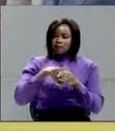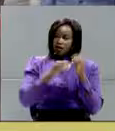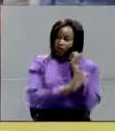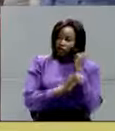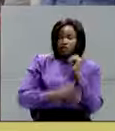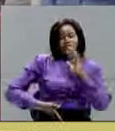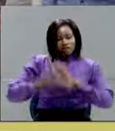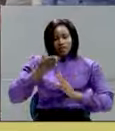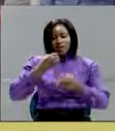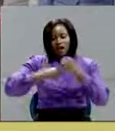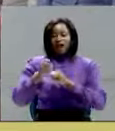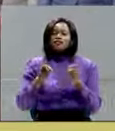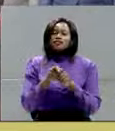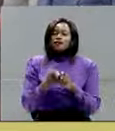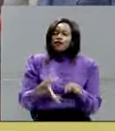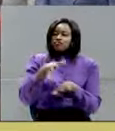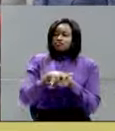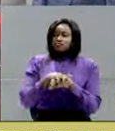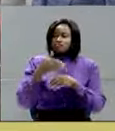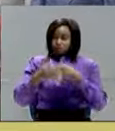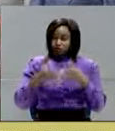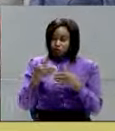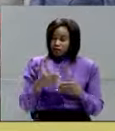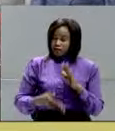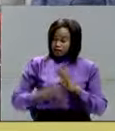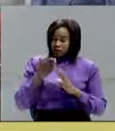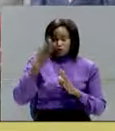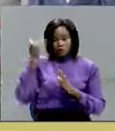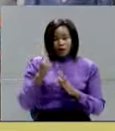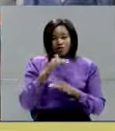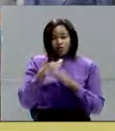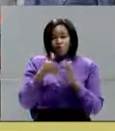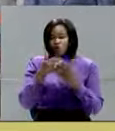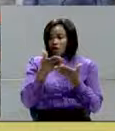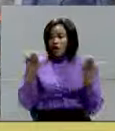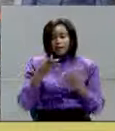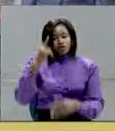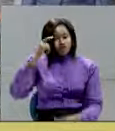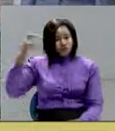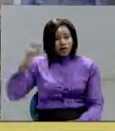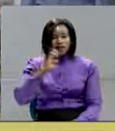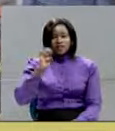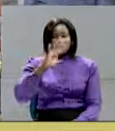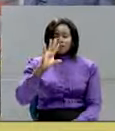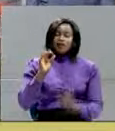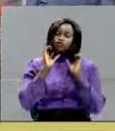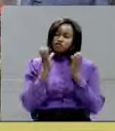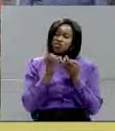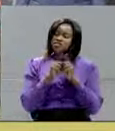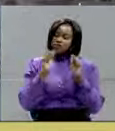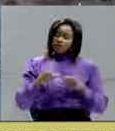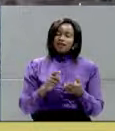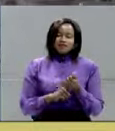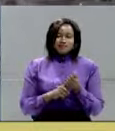up the integration process so that the prospects of East African community can be